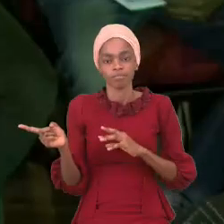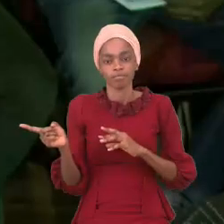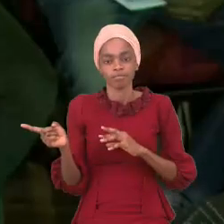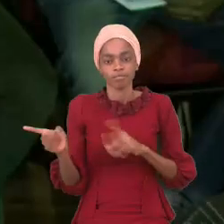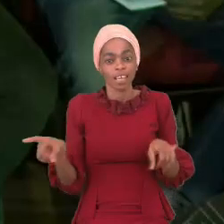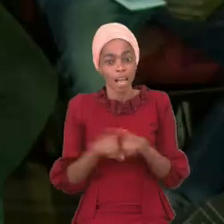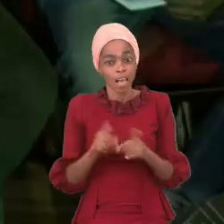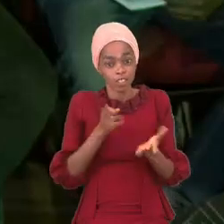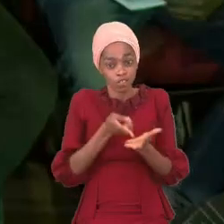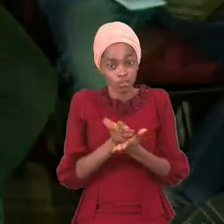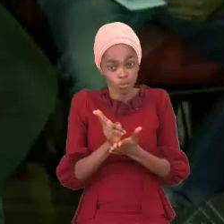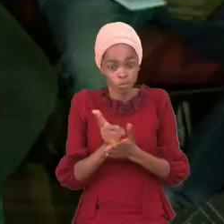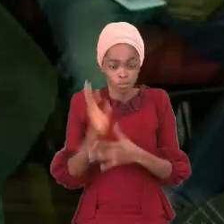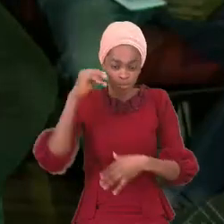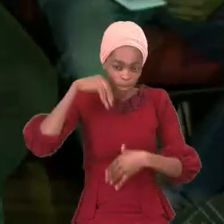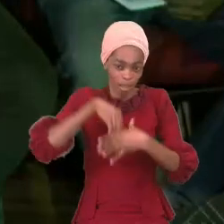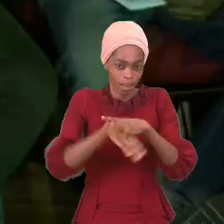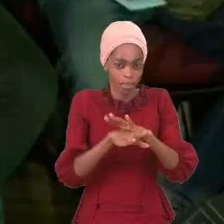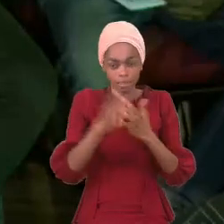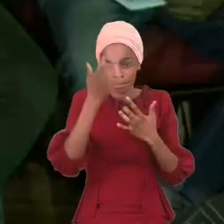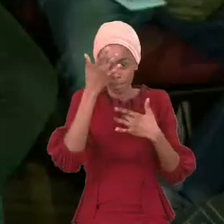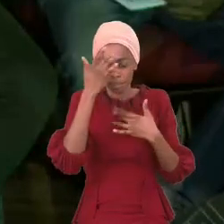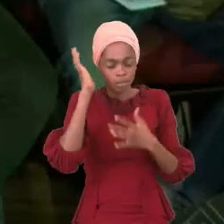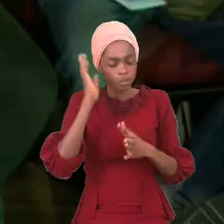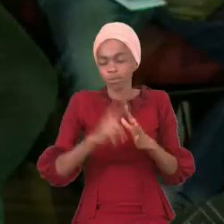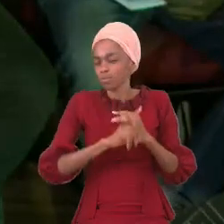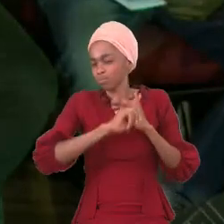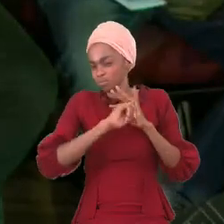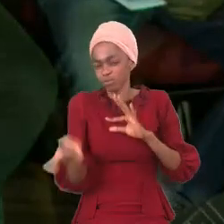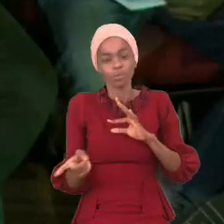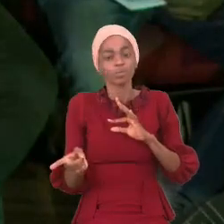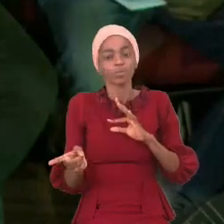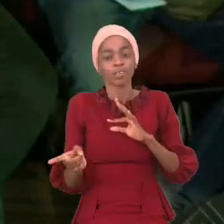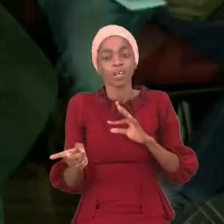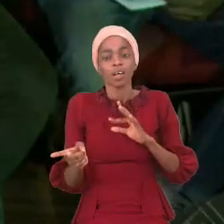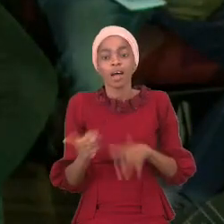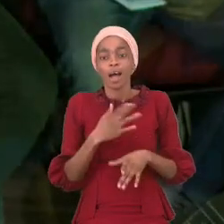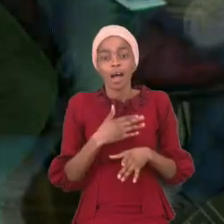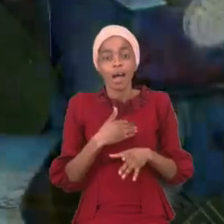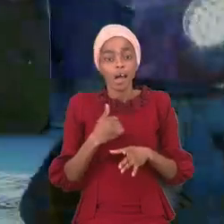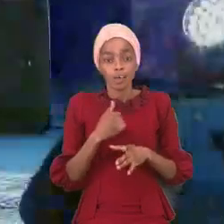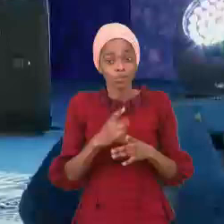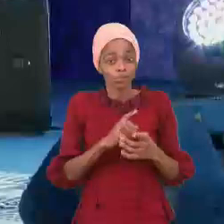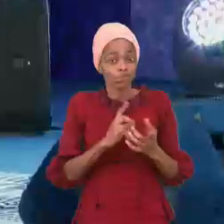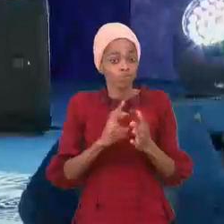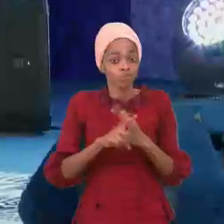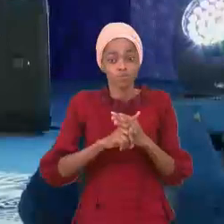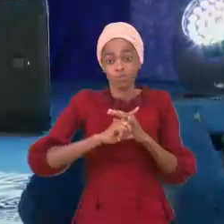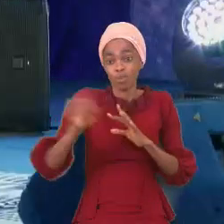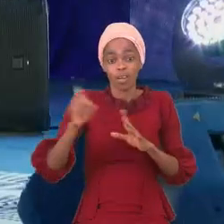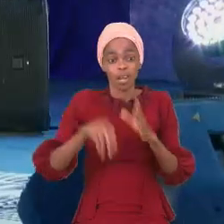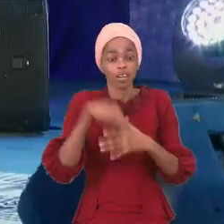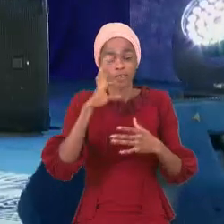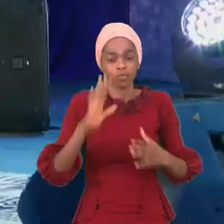As truth enters, sickness will run a relay race fast out of